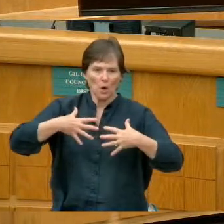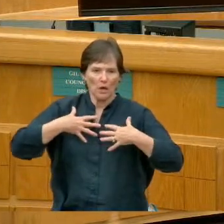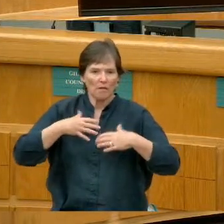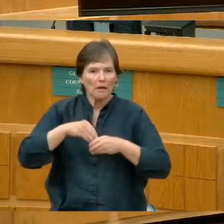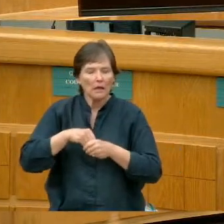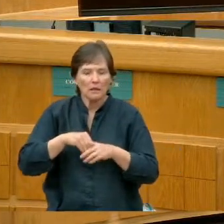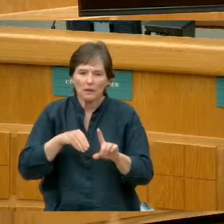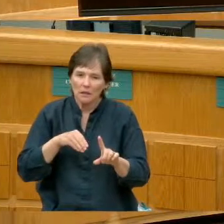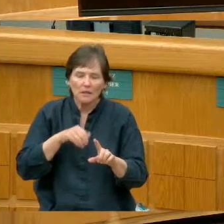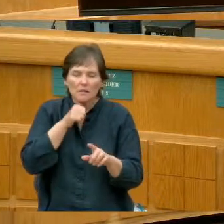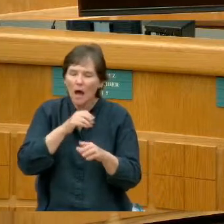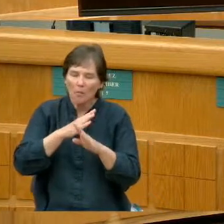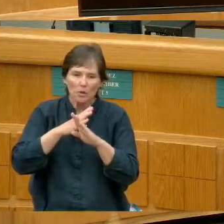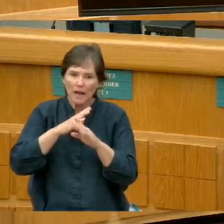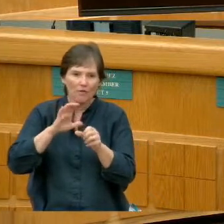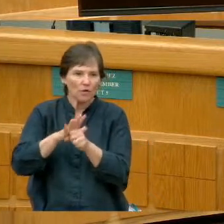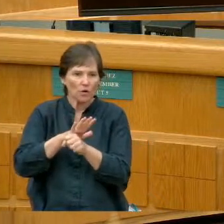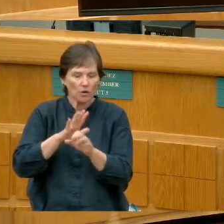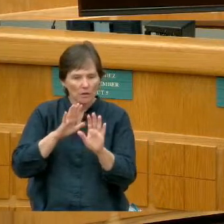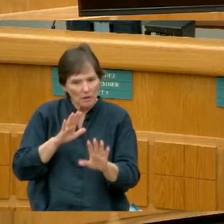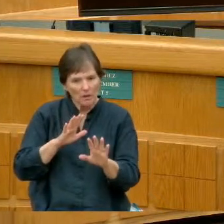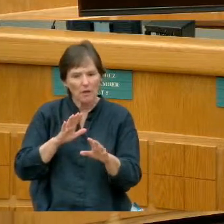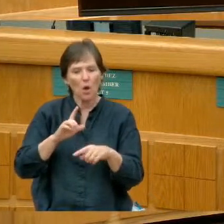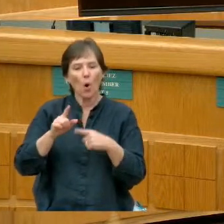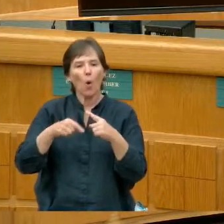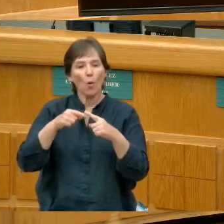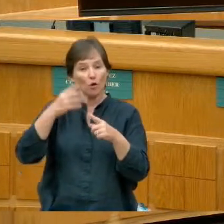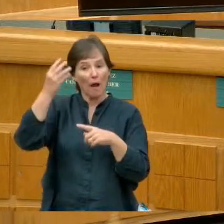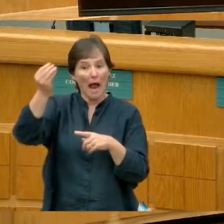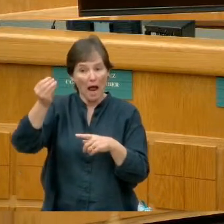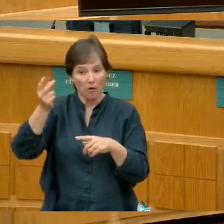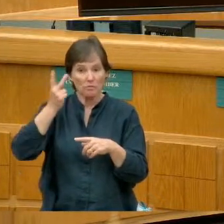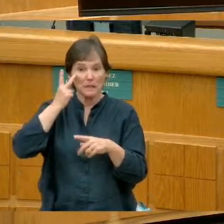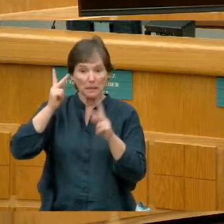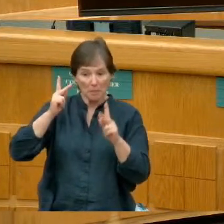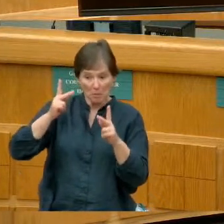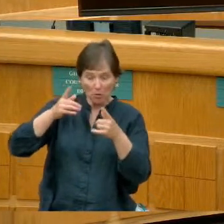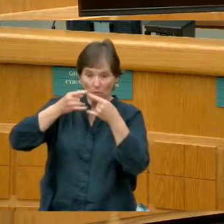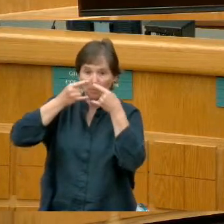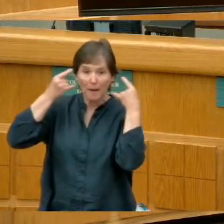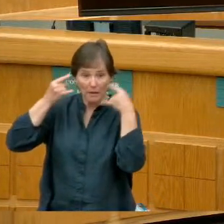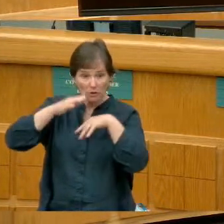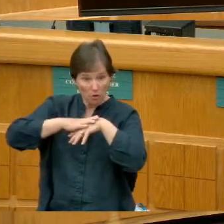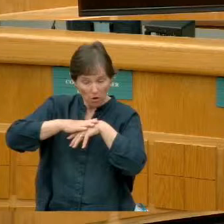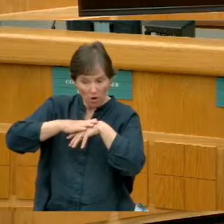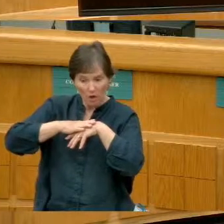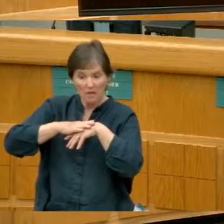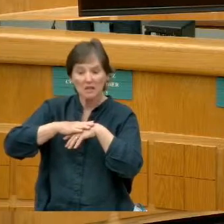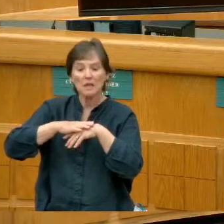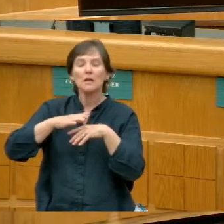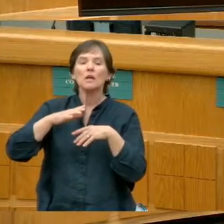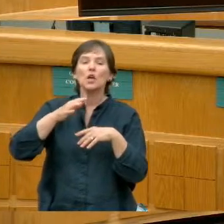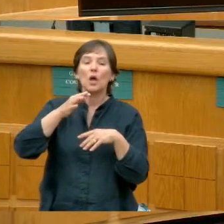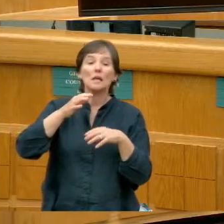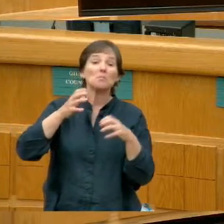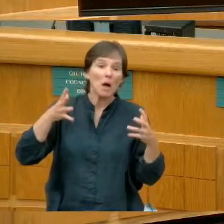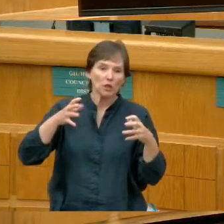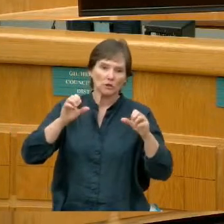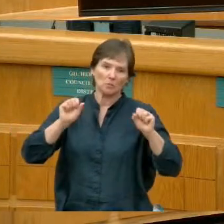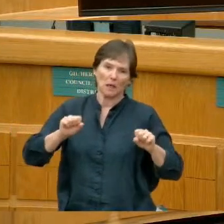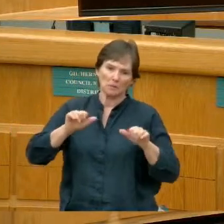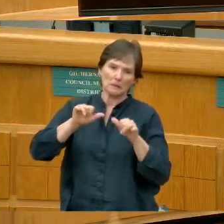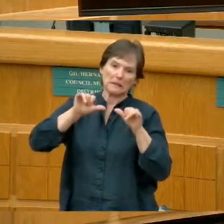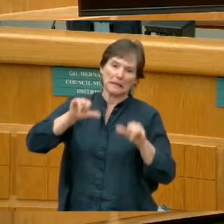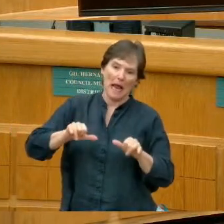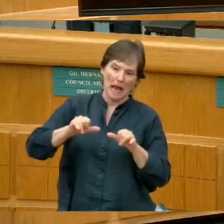as feasible, move back into your safe zone that is 6 or more feet away from other people.